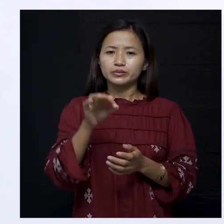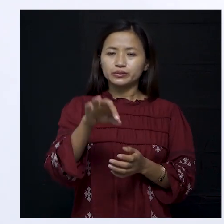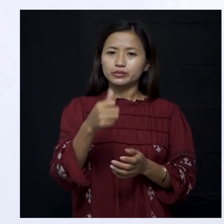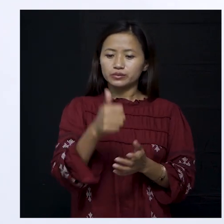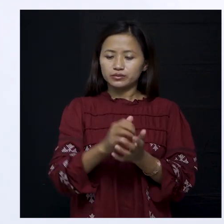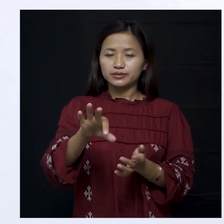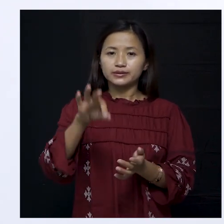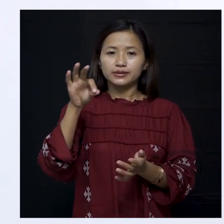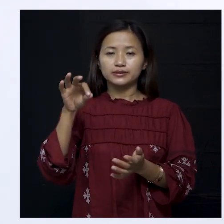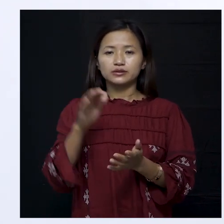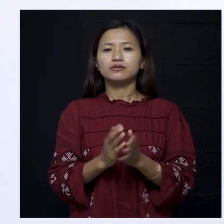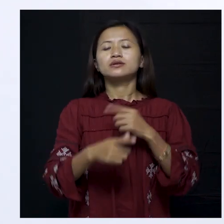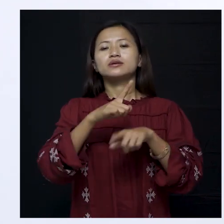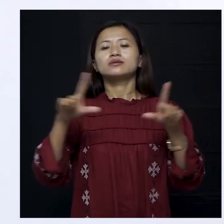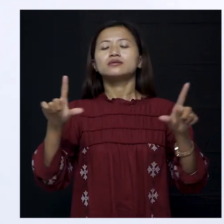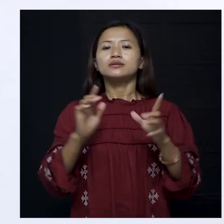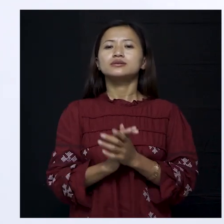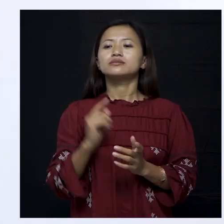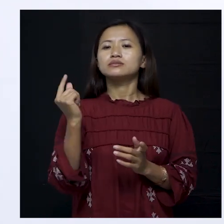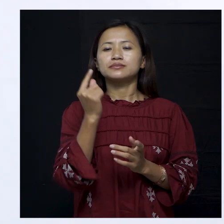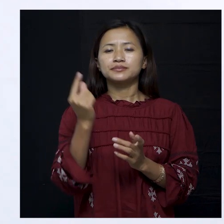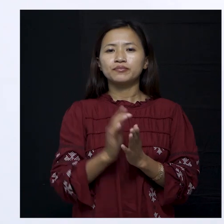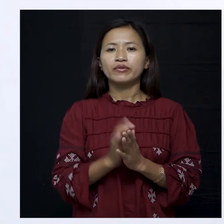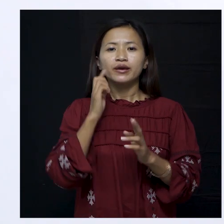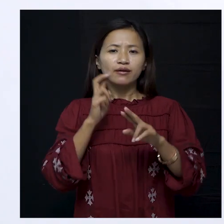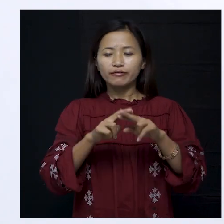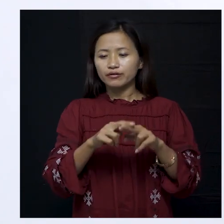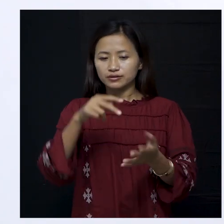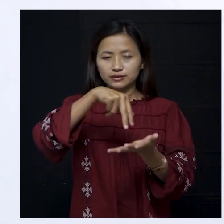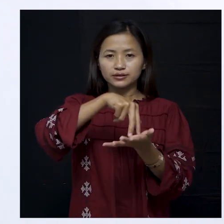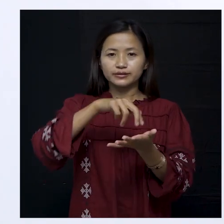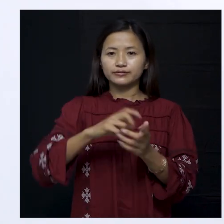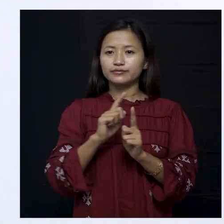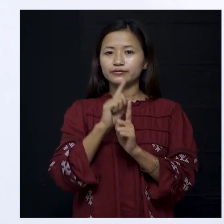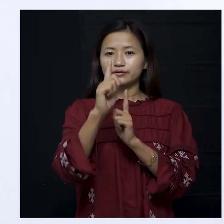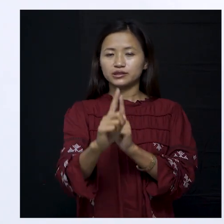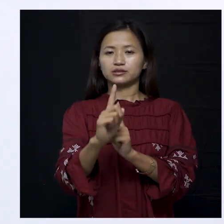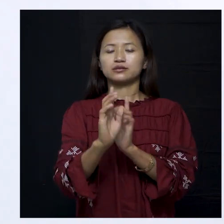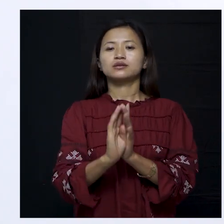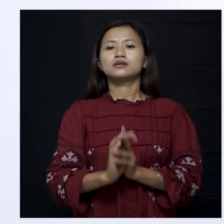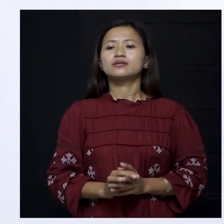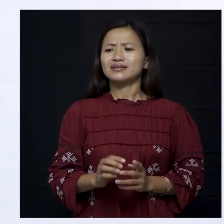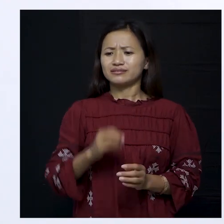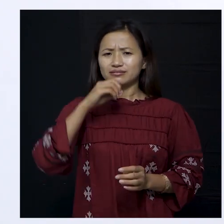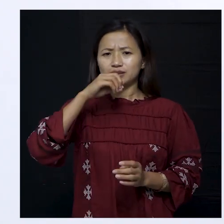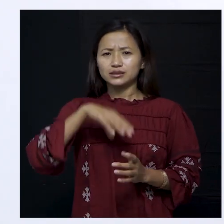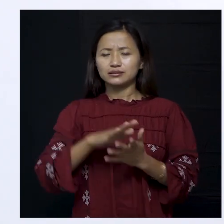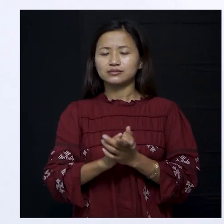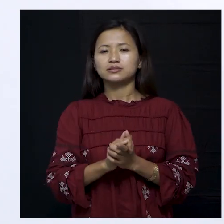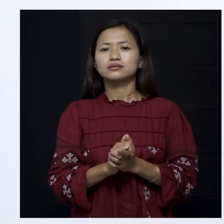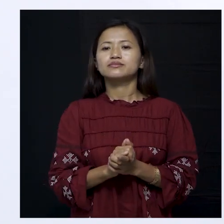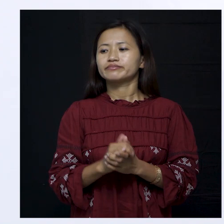our words, of our language that we would be using. And if you are standing in front of some teenage